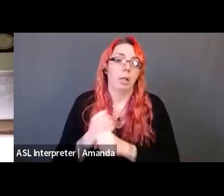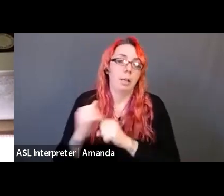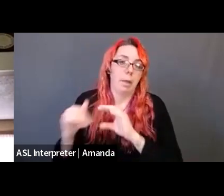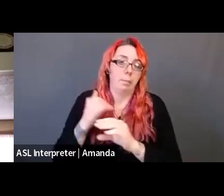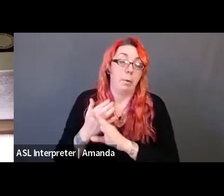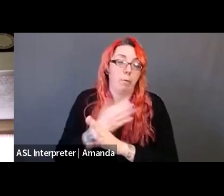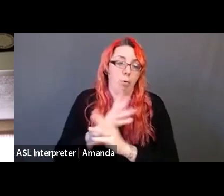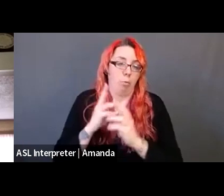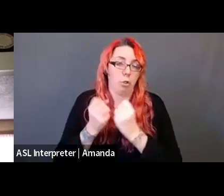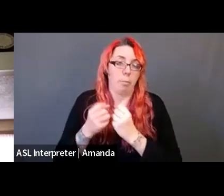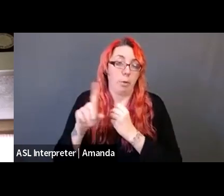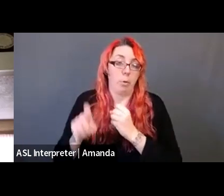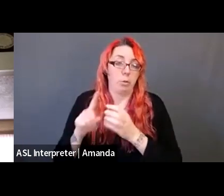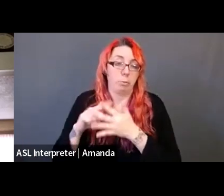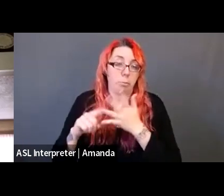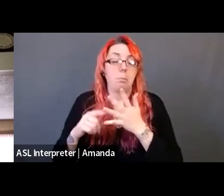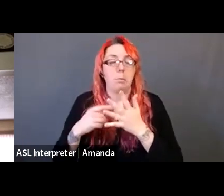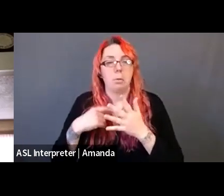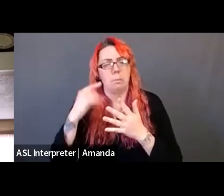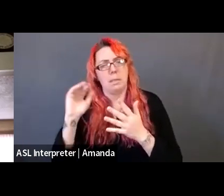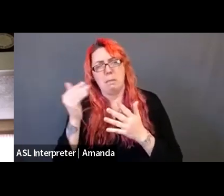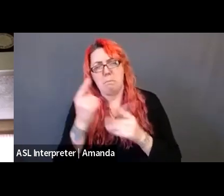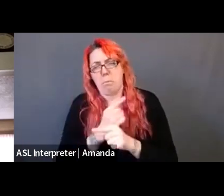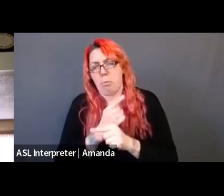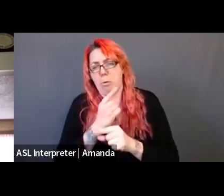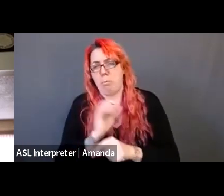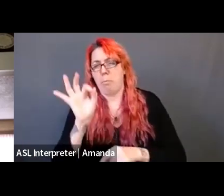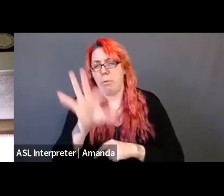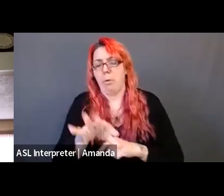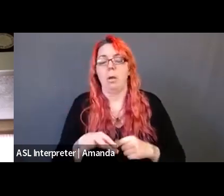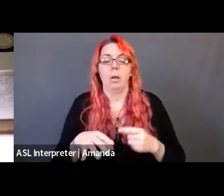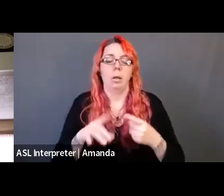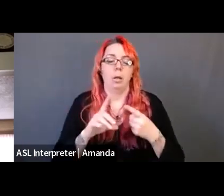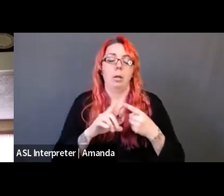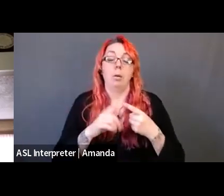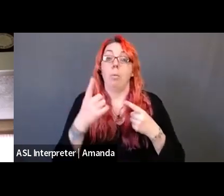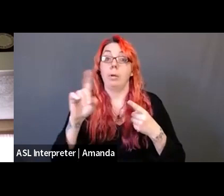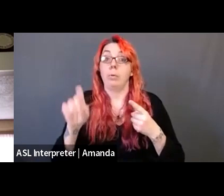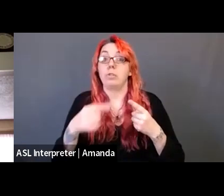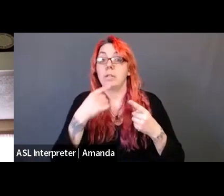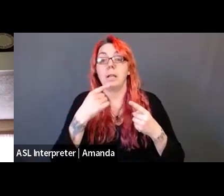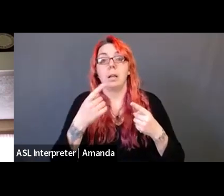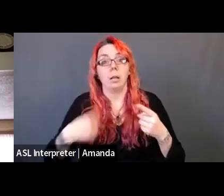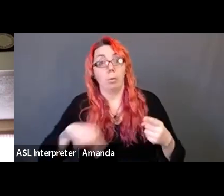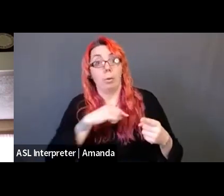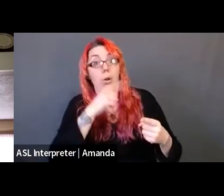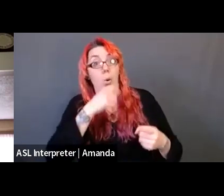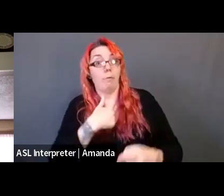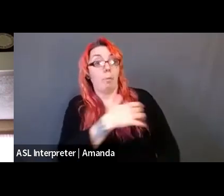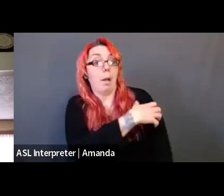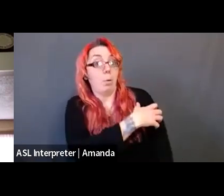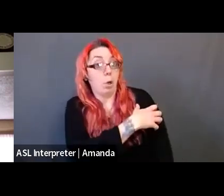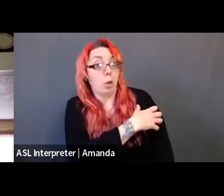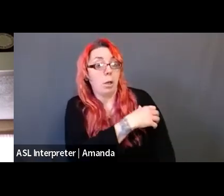was, how do those in positions of power create a framework or a technique to mitigate